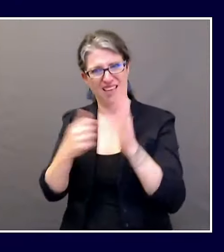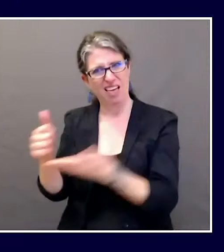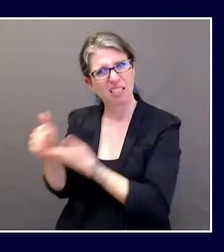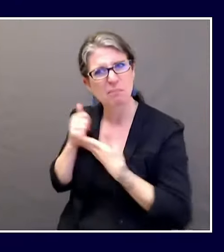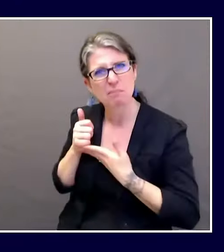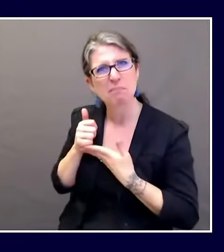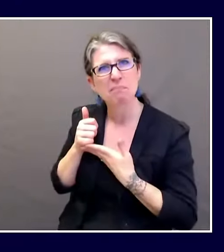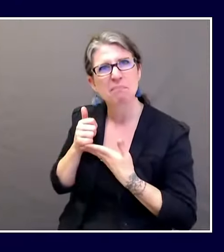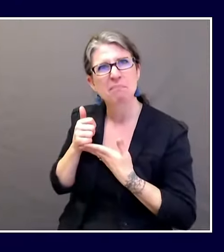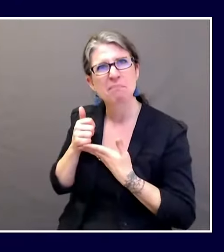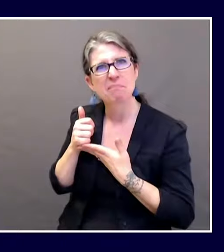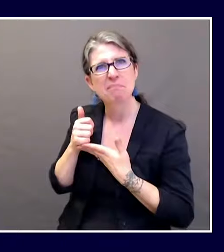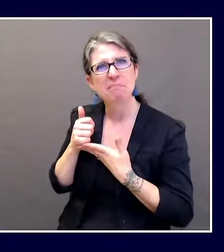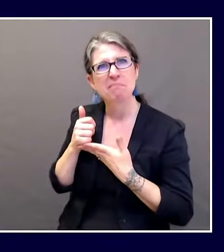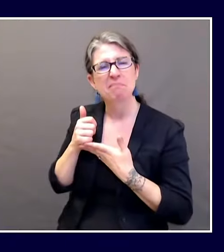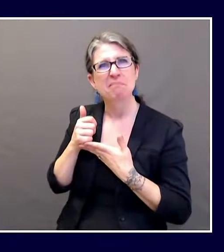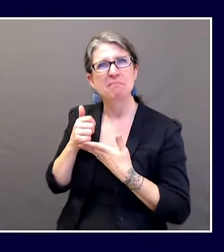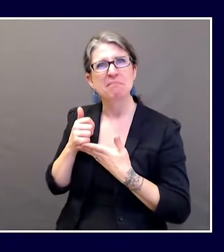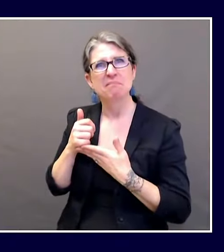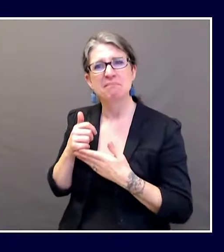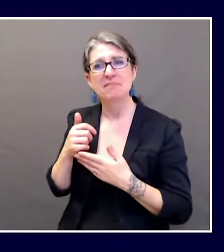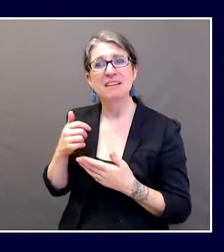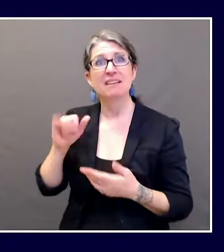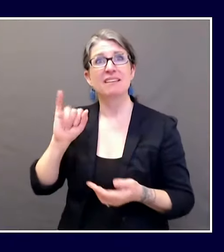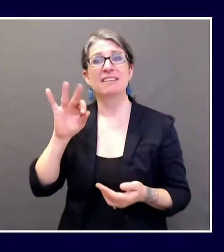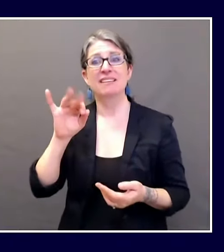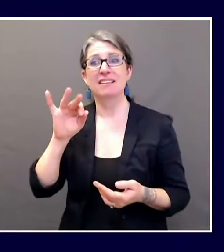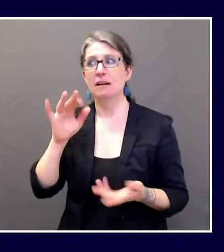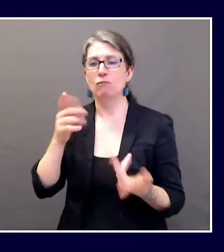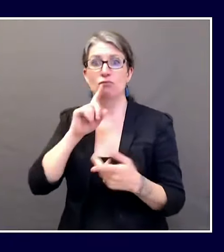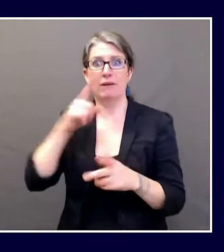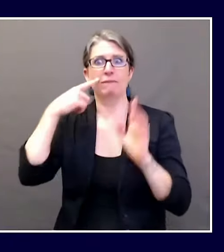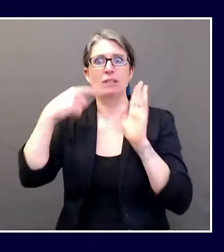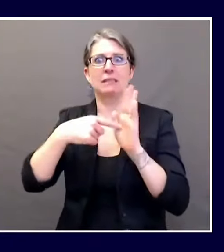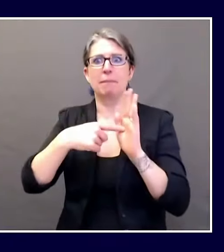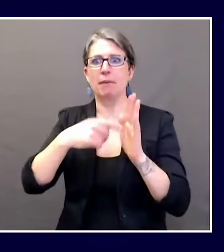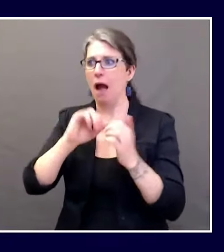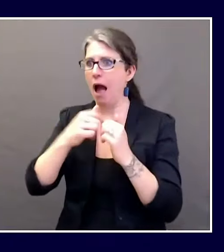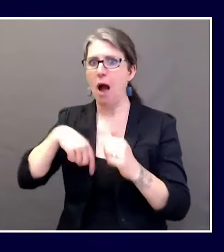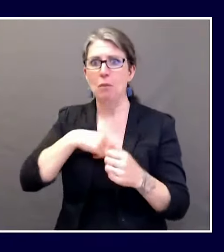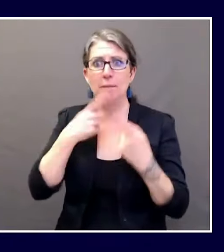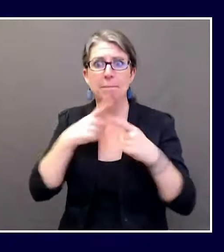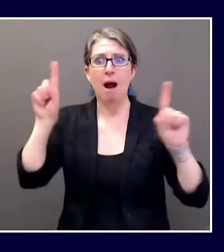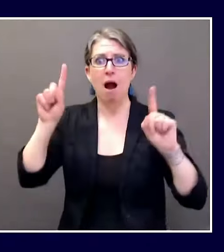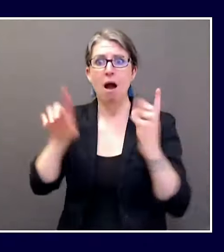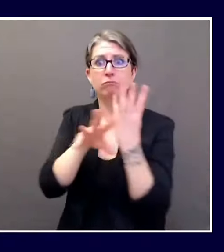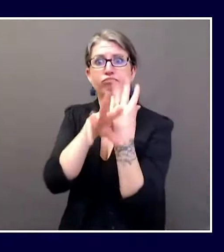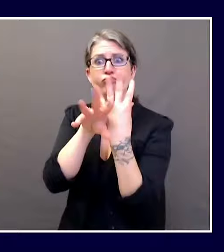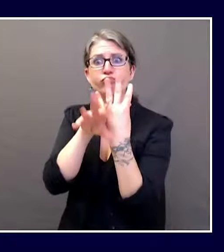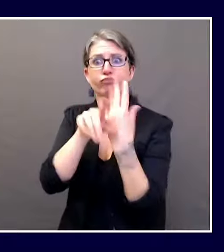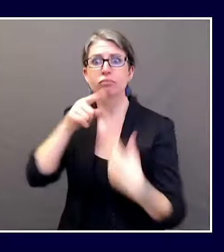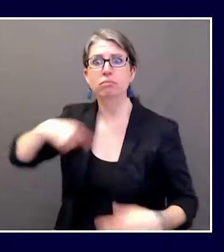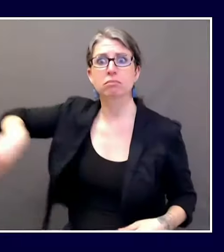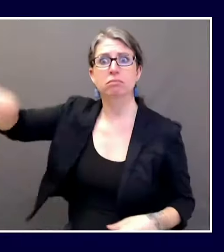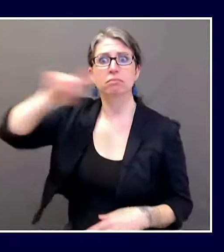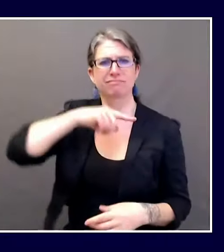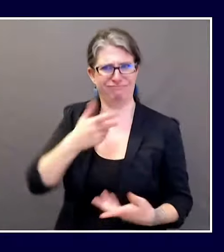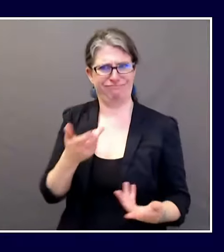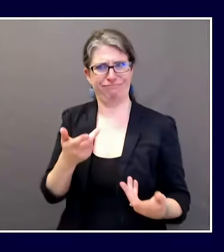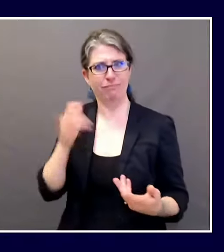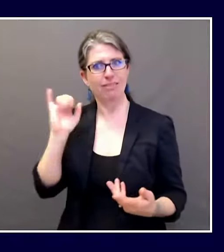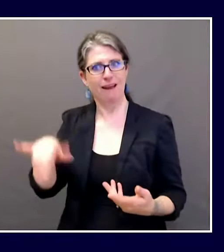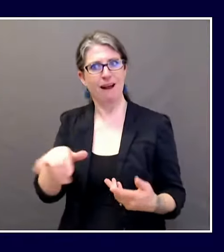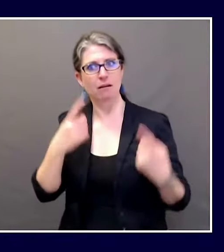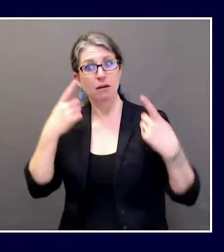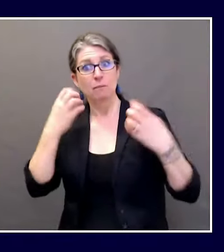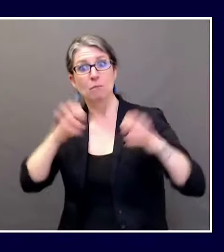it's through bringing on staff or acquiring new materials, all of that is streamlined because of the emergency